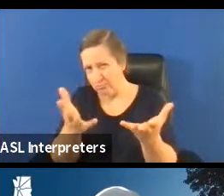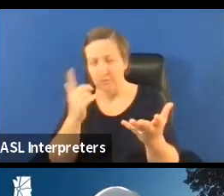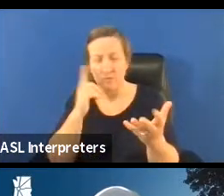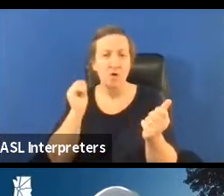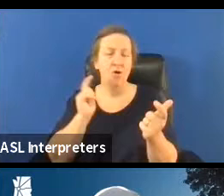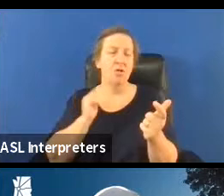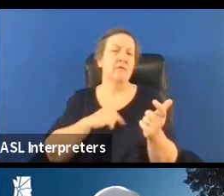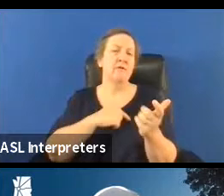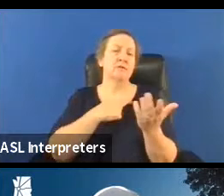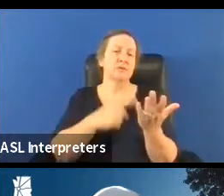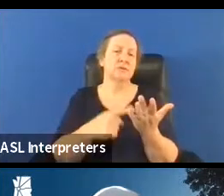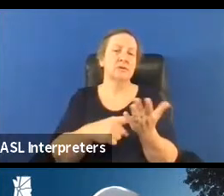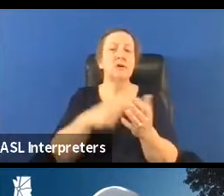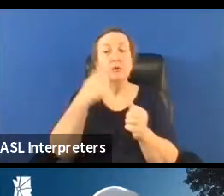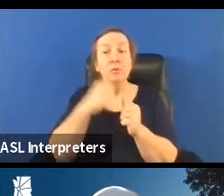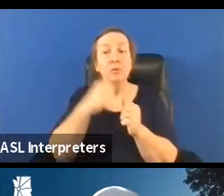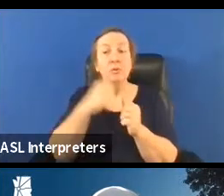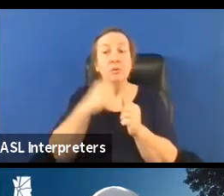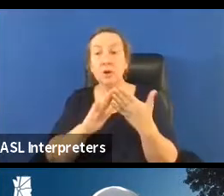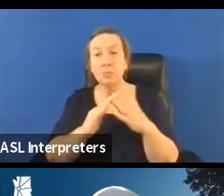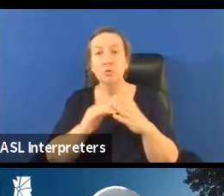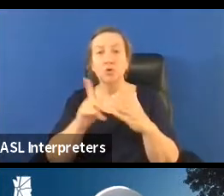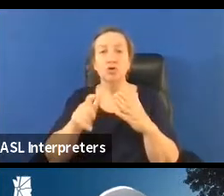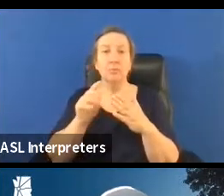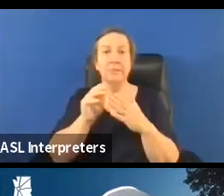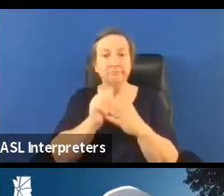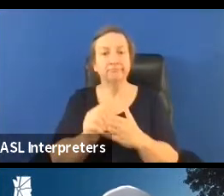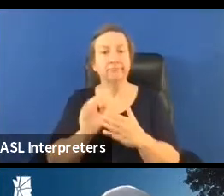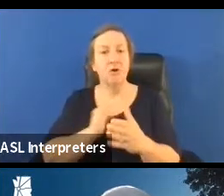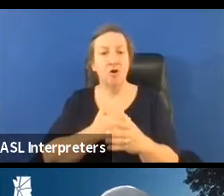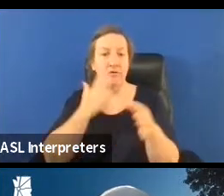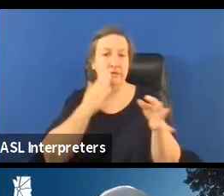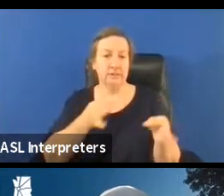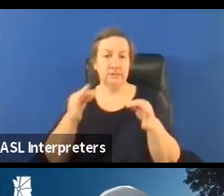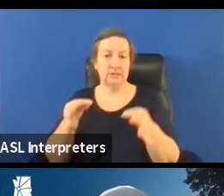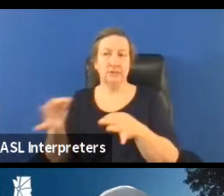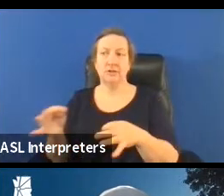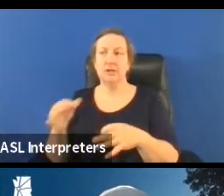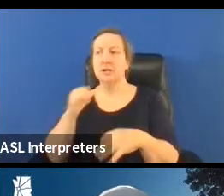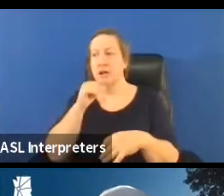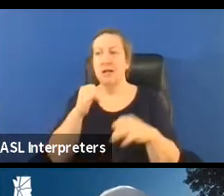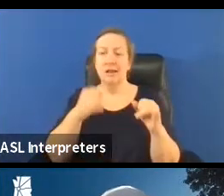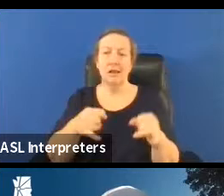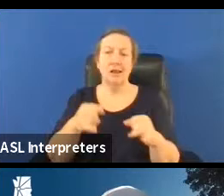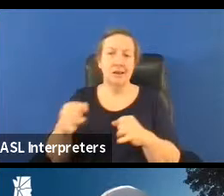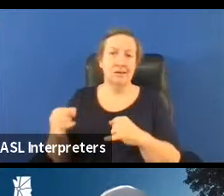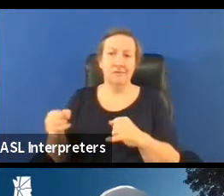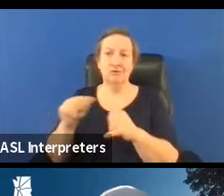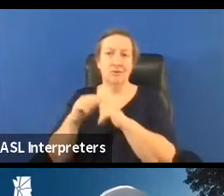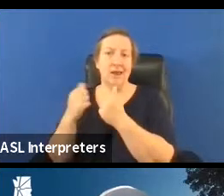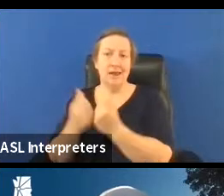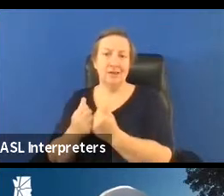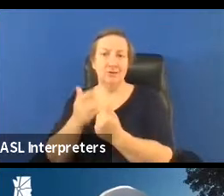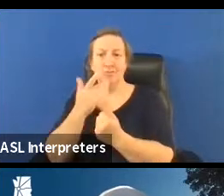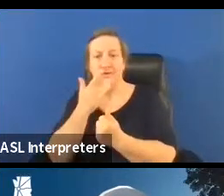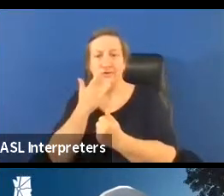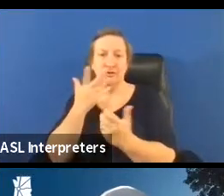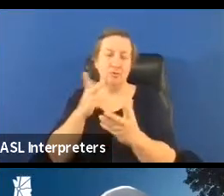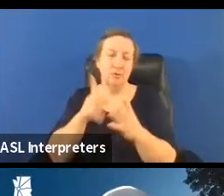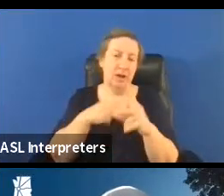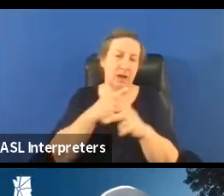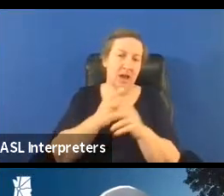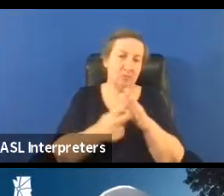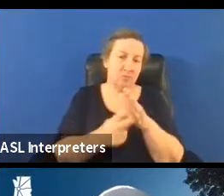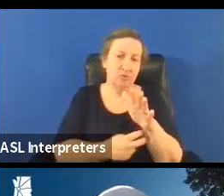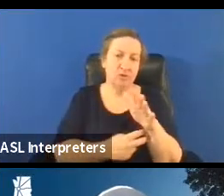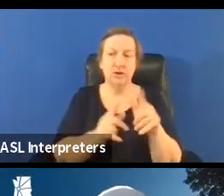discussion and remember that the community should be driving those decisions as opposed to, individual agency preference on bridge types and things like that we